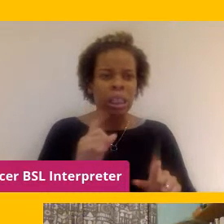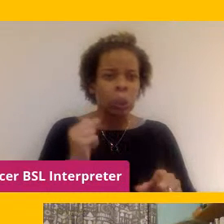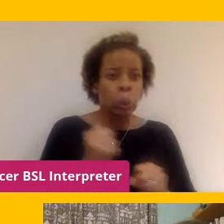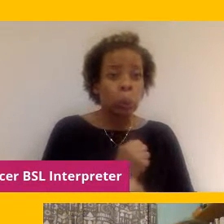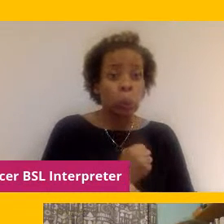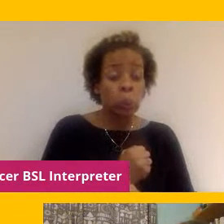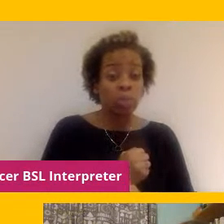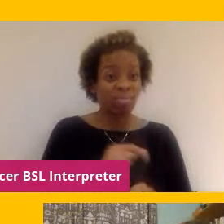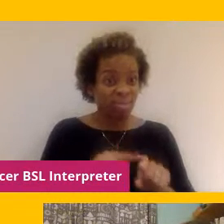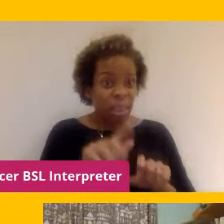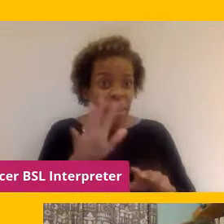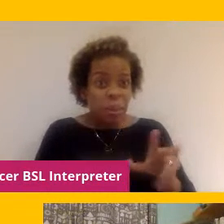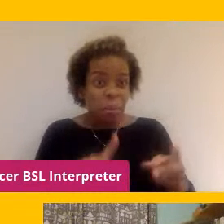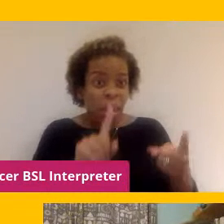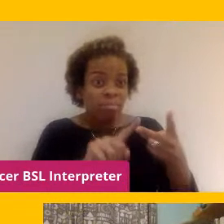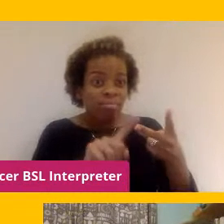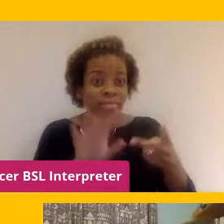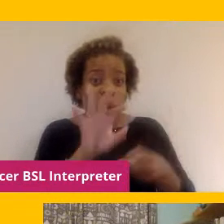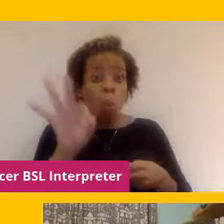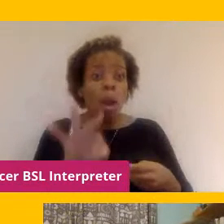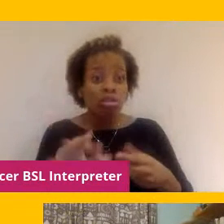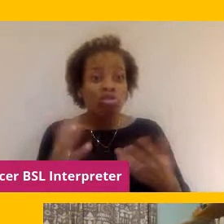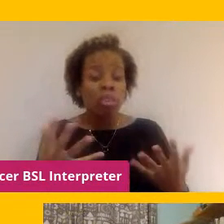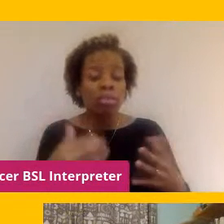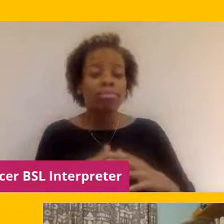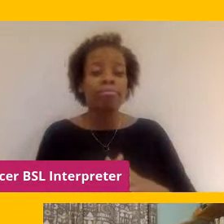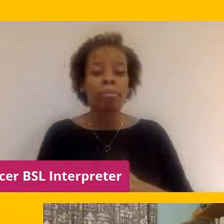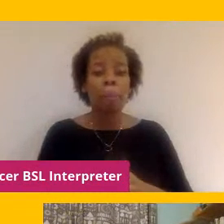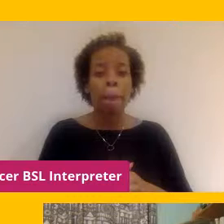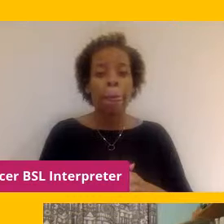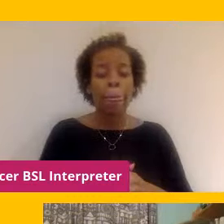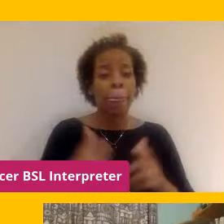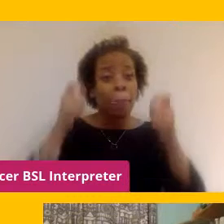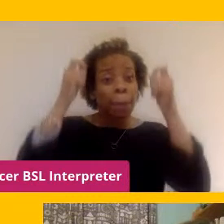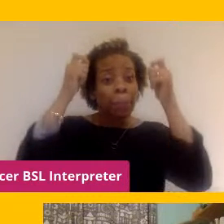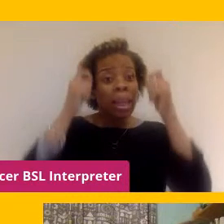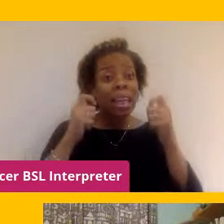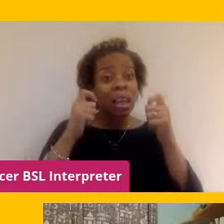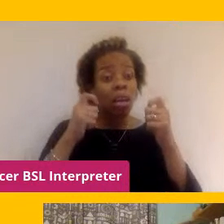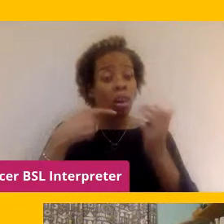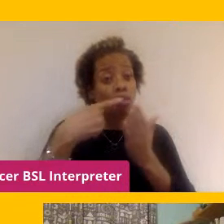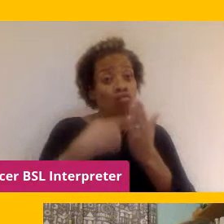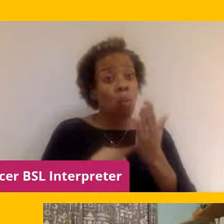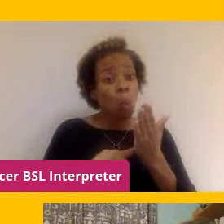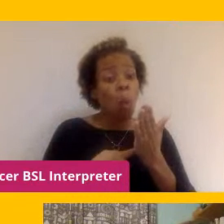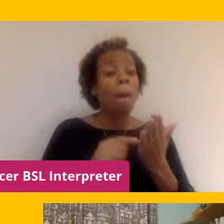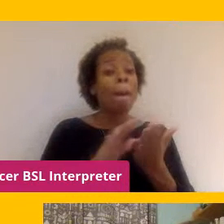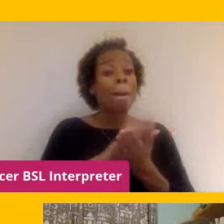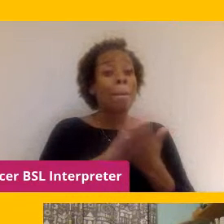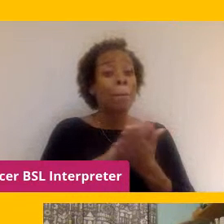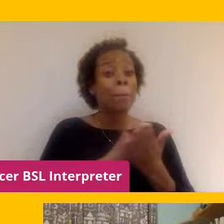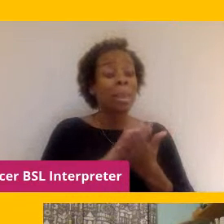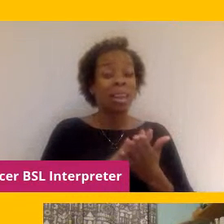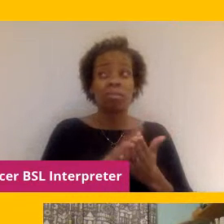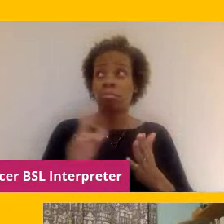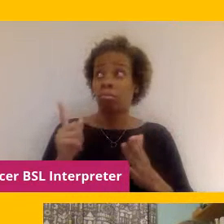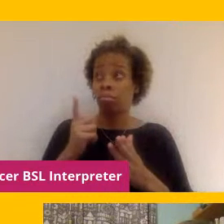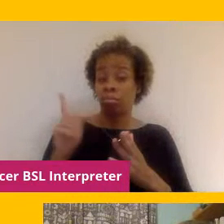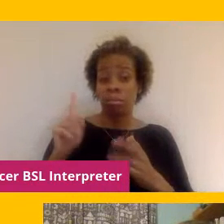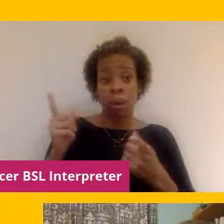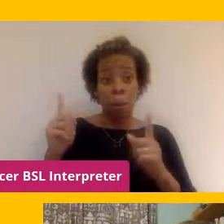add-on to what we've just discussed, really, isn't it? Sort of the legal obligation to prevent stress or to minimise stress, and